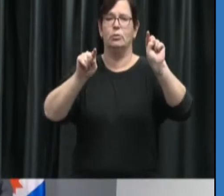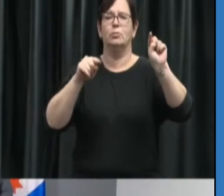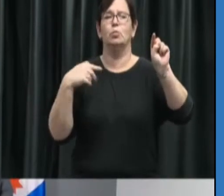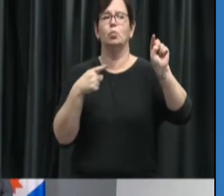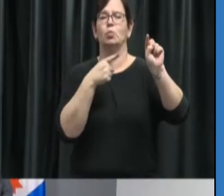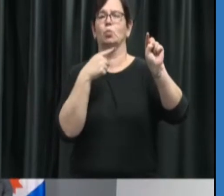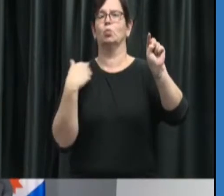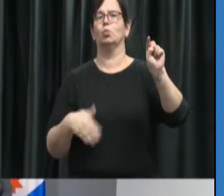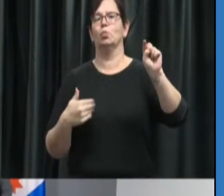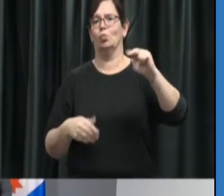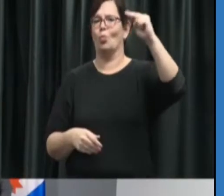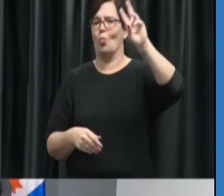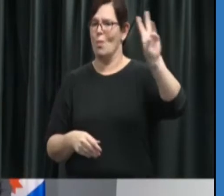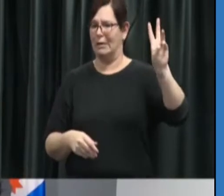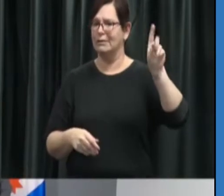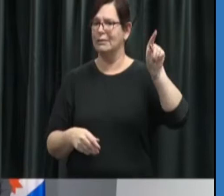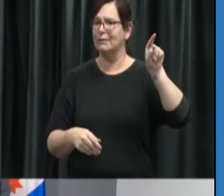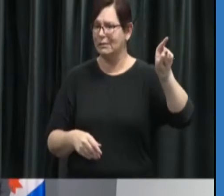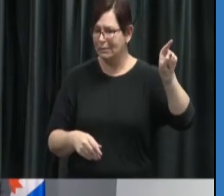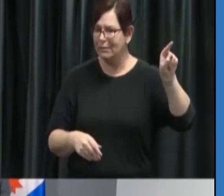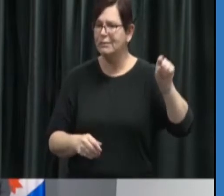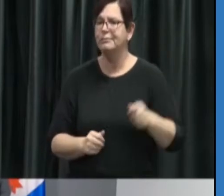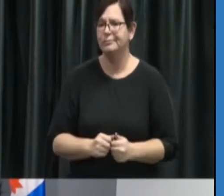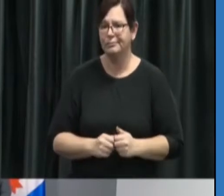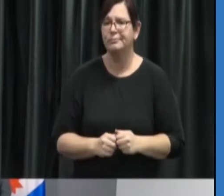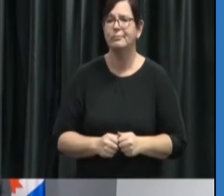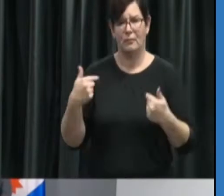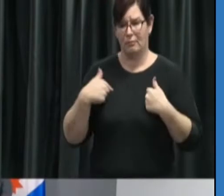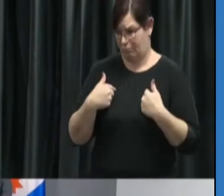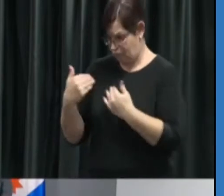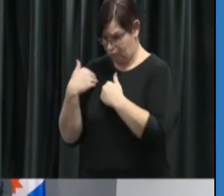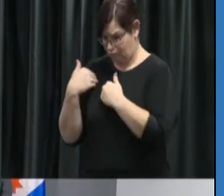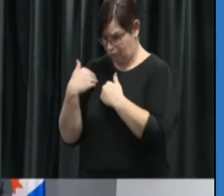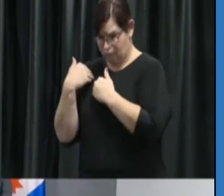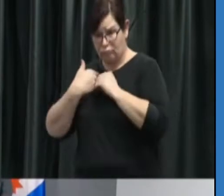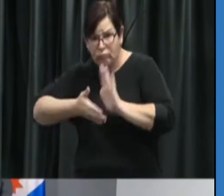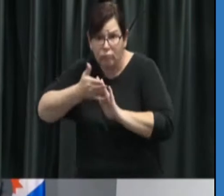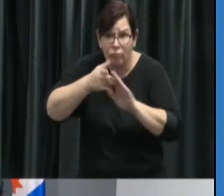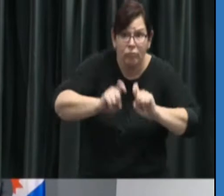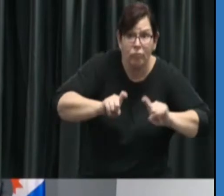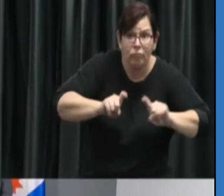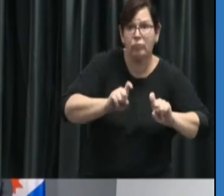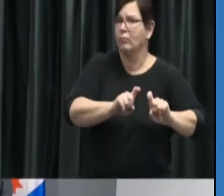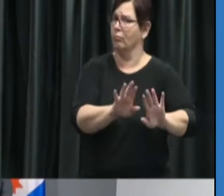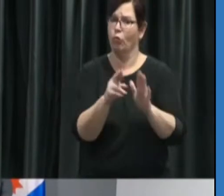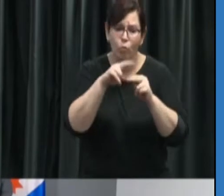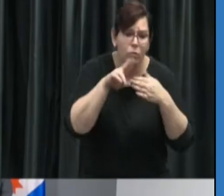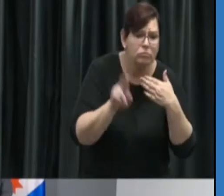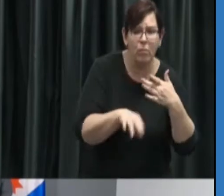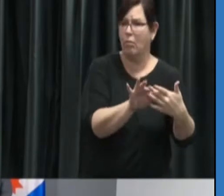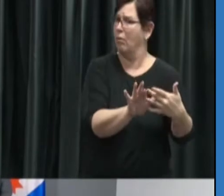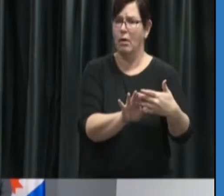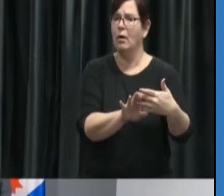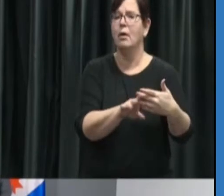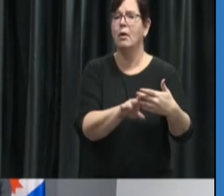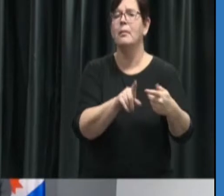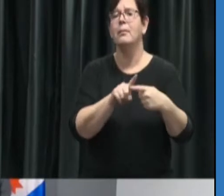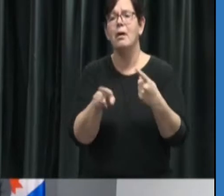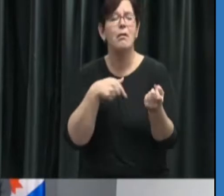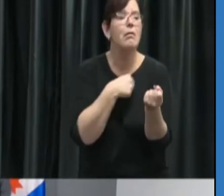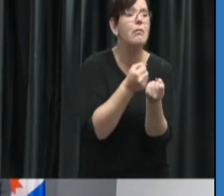doesn't administer COVID-19 testing or process the results, we are working to support community health centres conducting